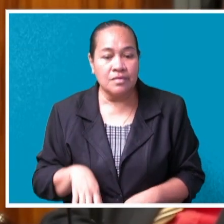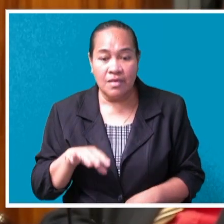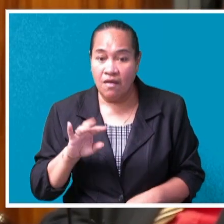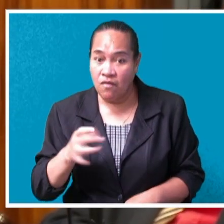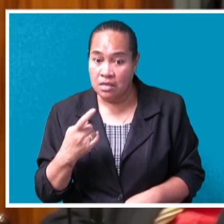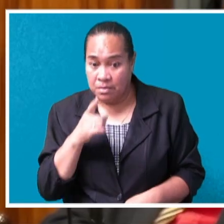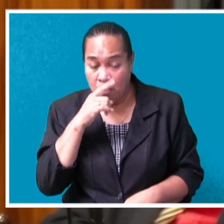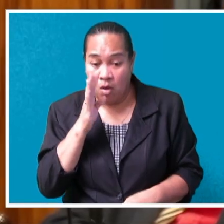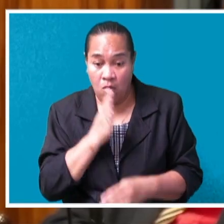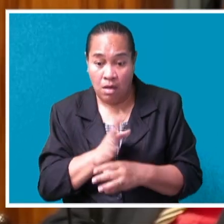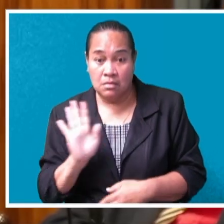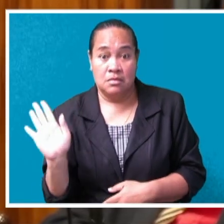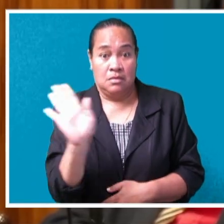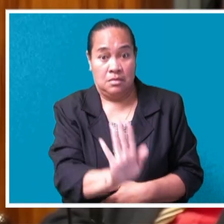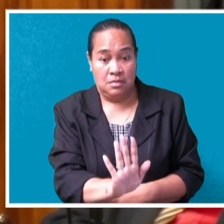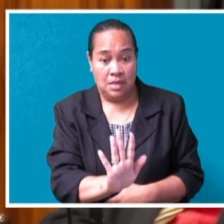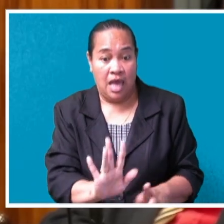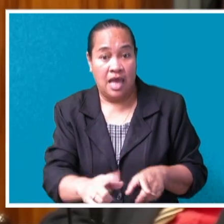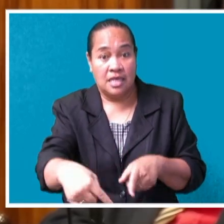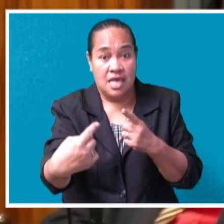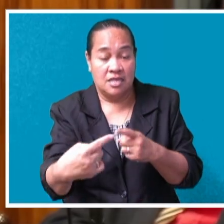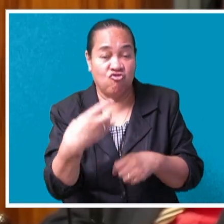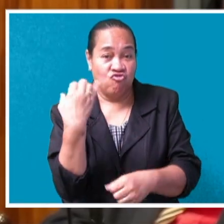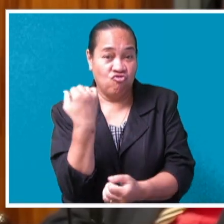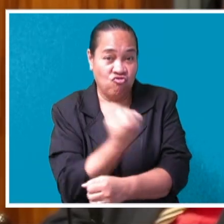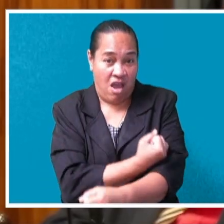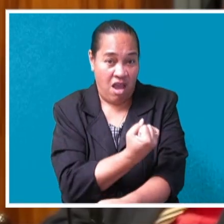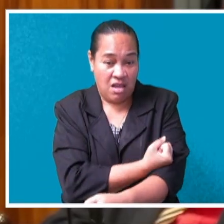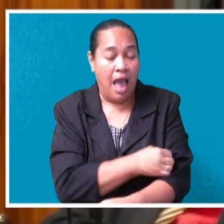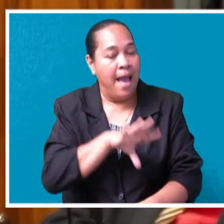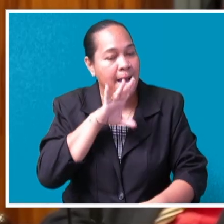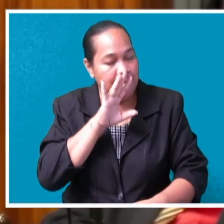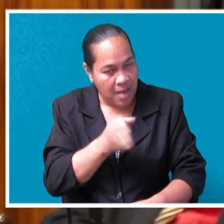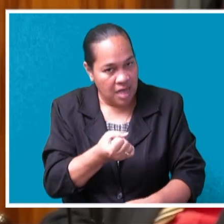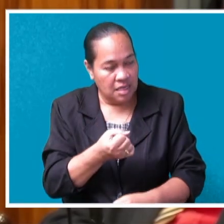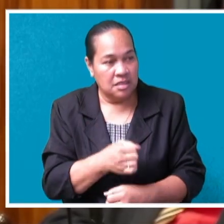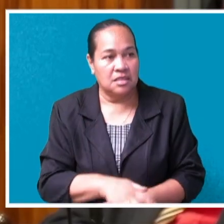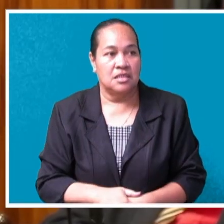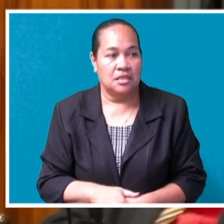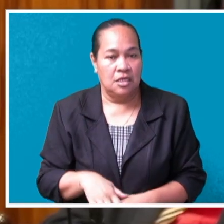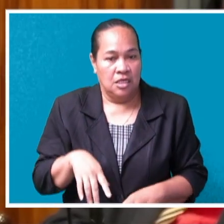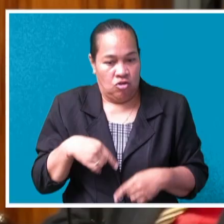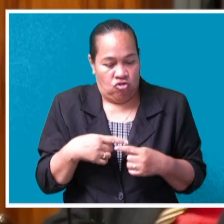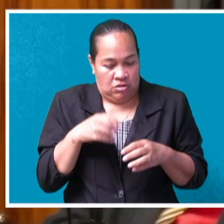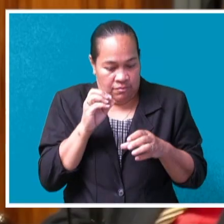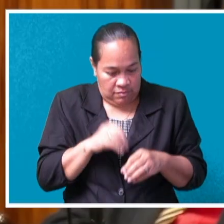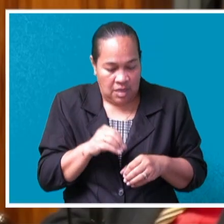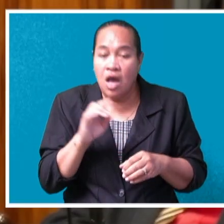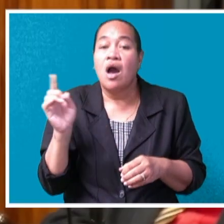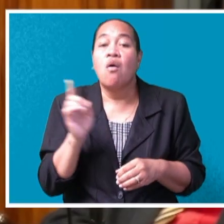defence against drug abuse must remain within the family.